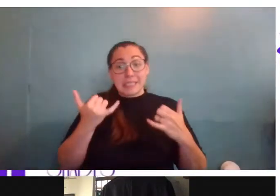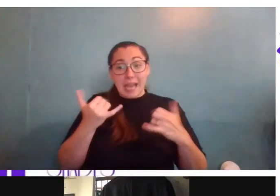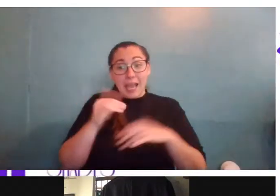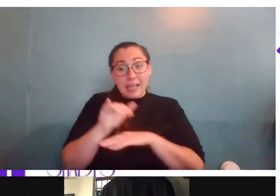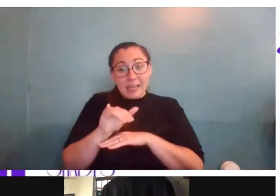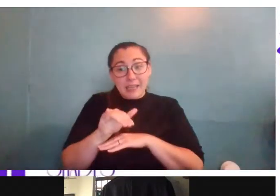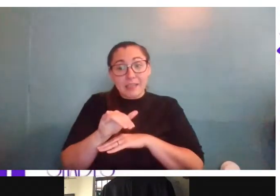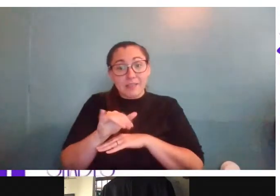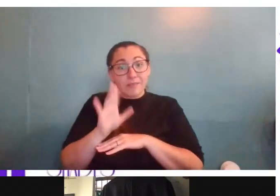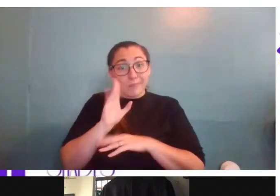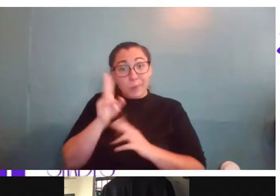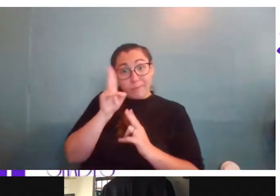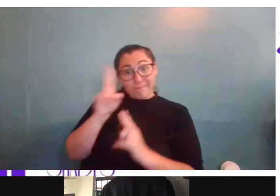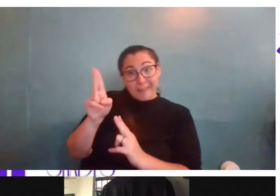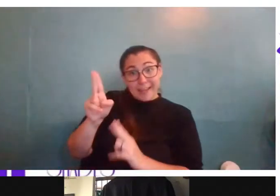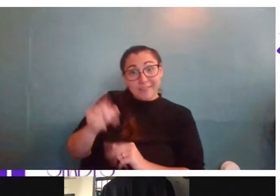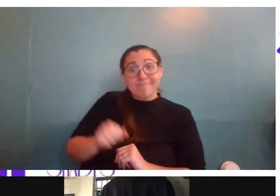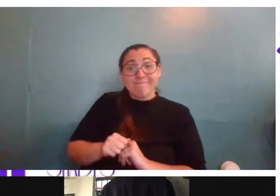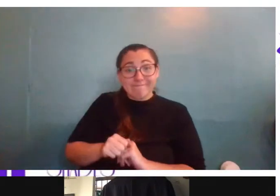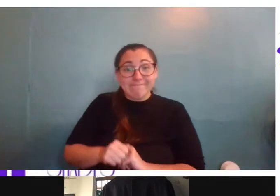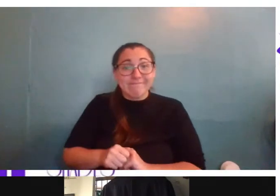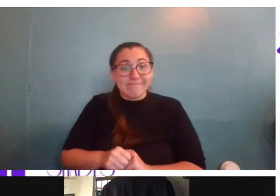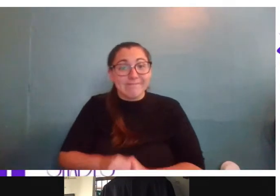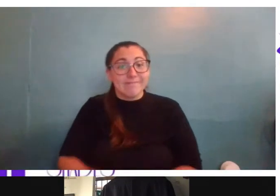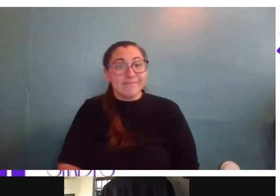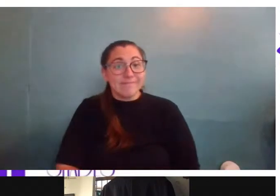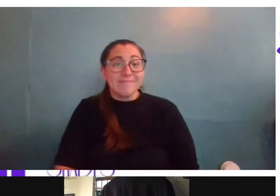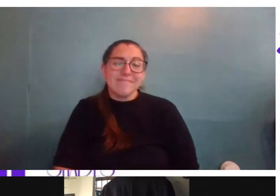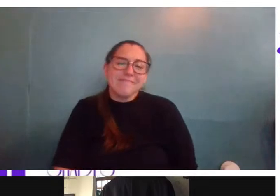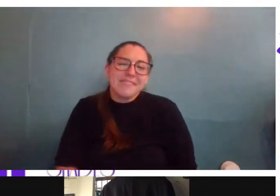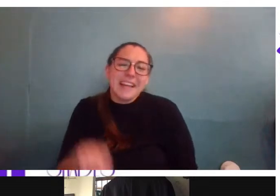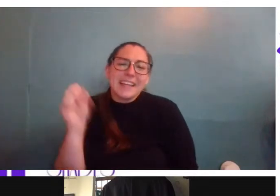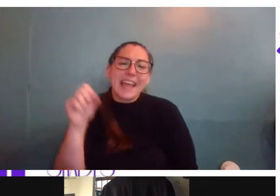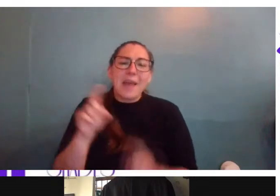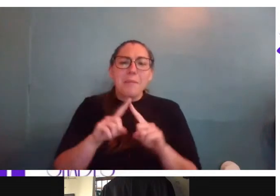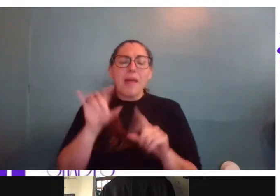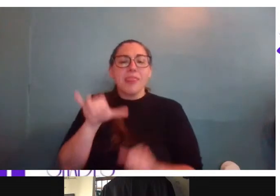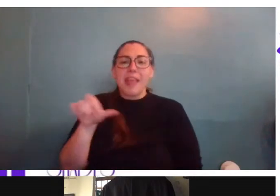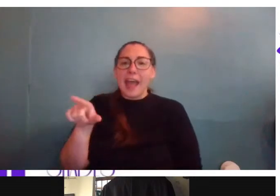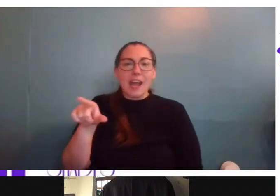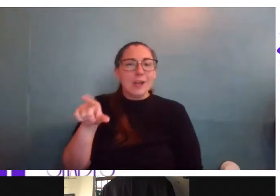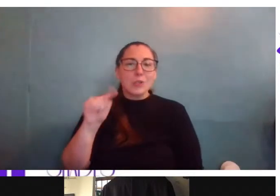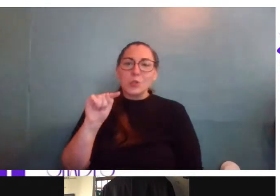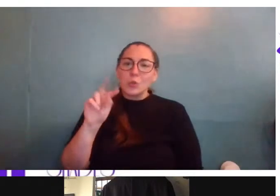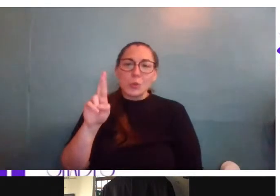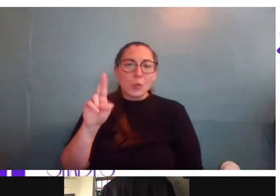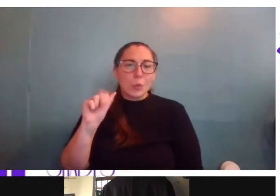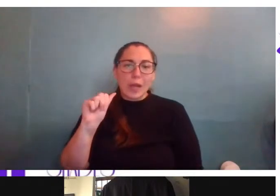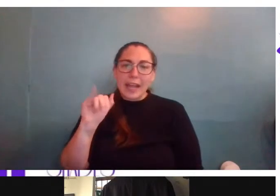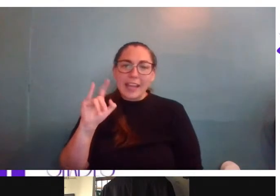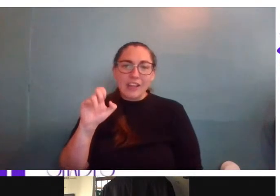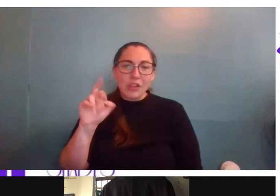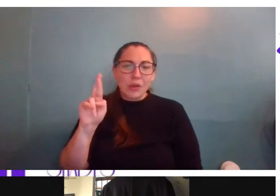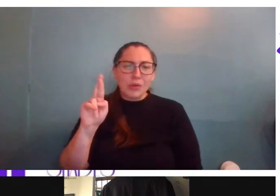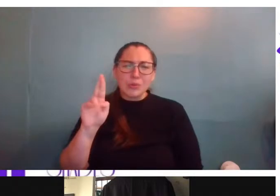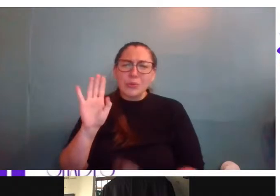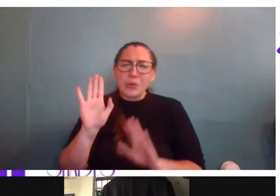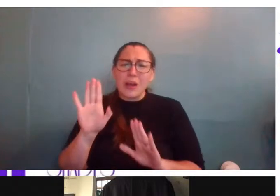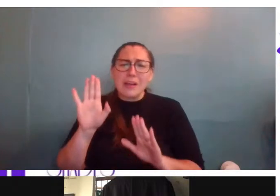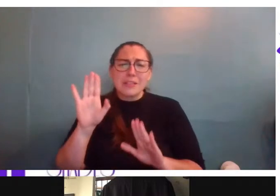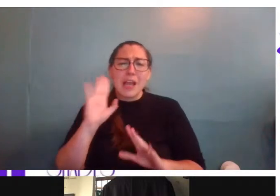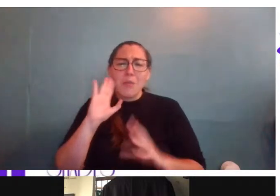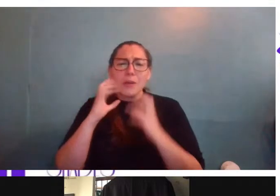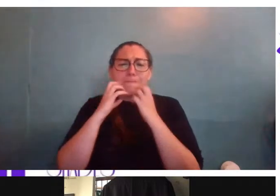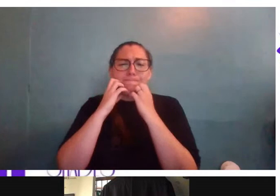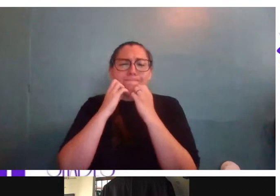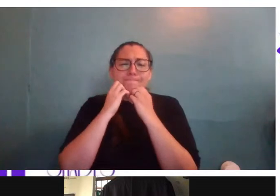be honored. So yeah. But that trailer is so awesome. I will cherish that till I close my eyes for the